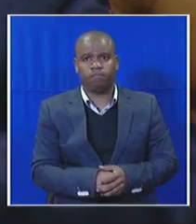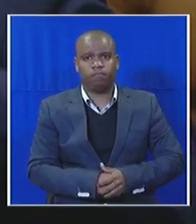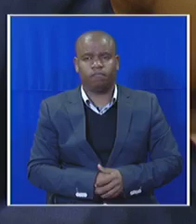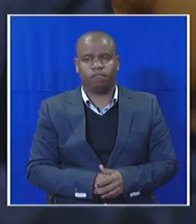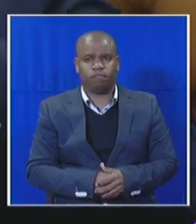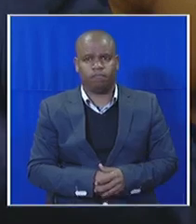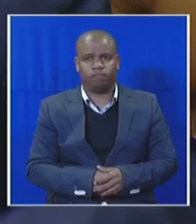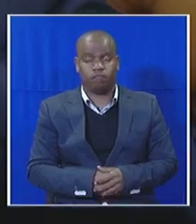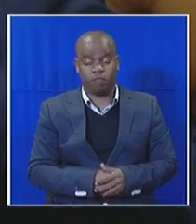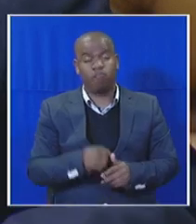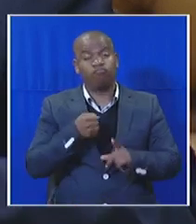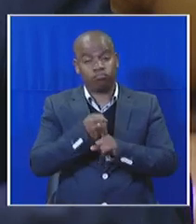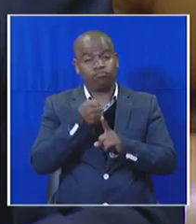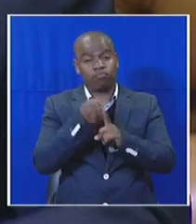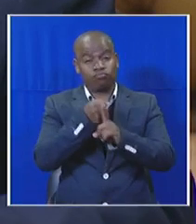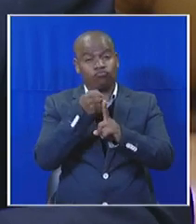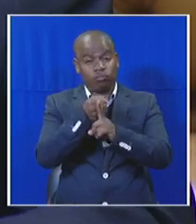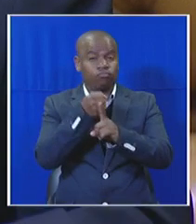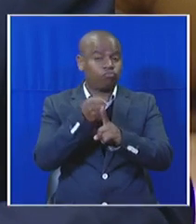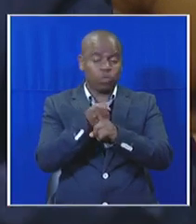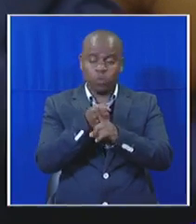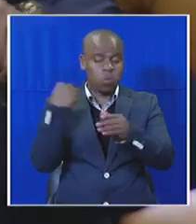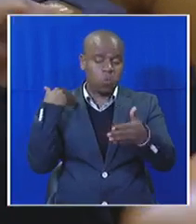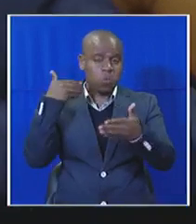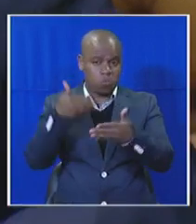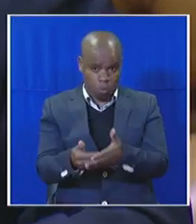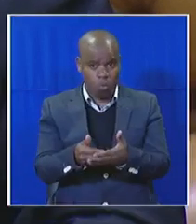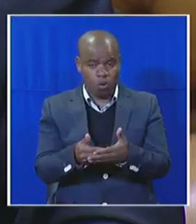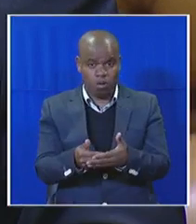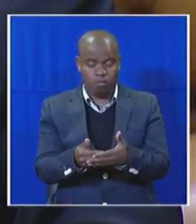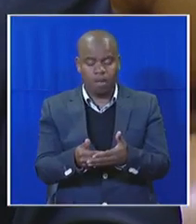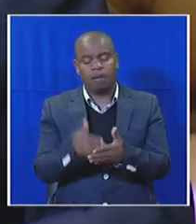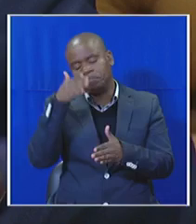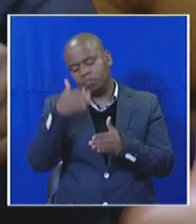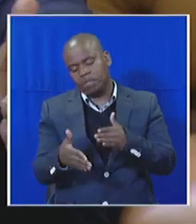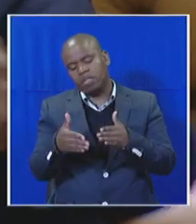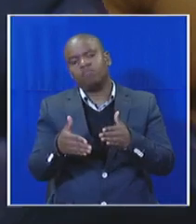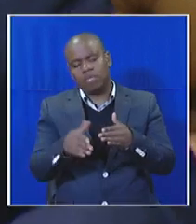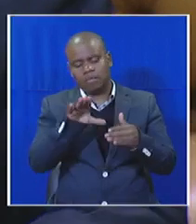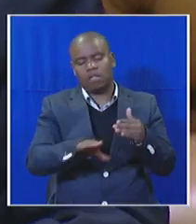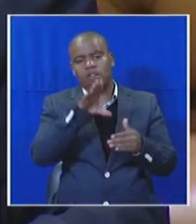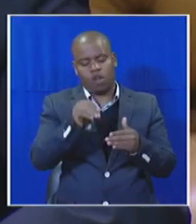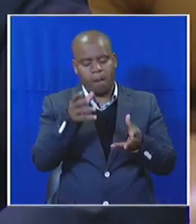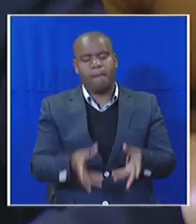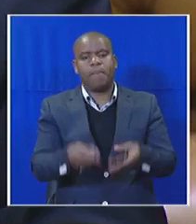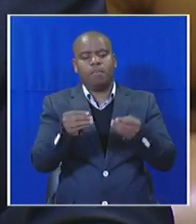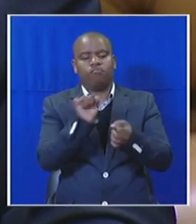It fought all this time until it liberated South Africa. And then the